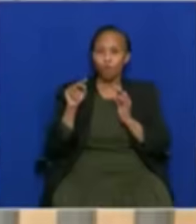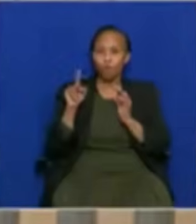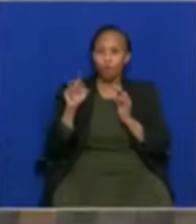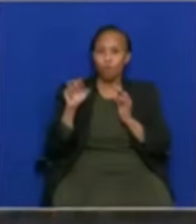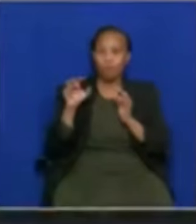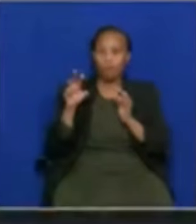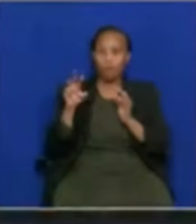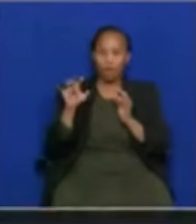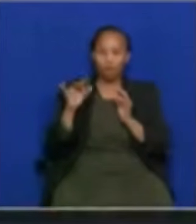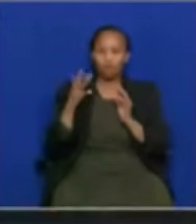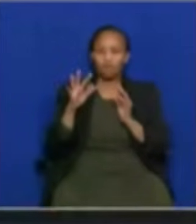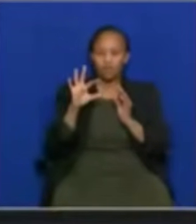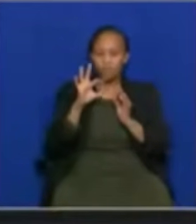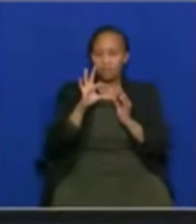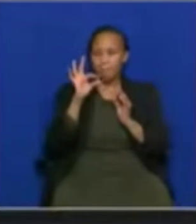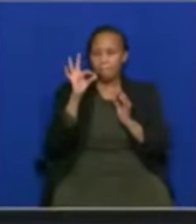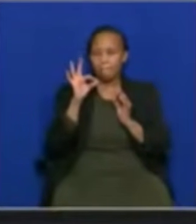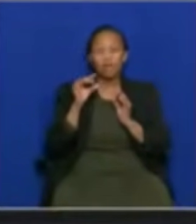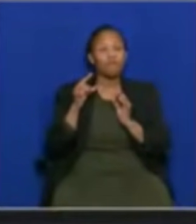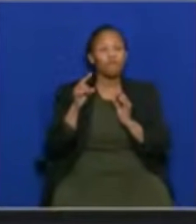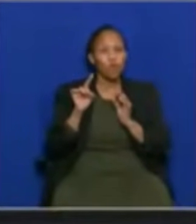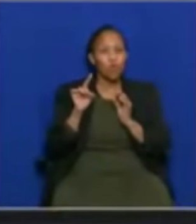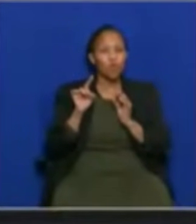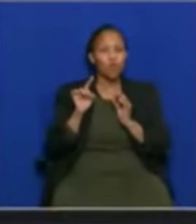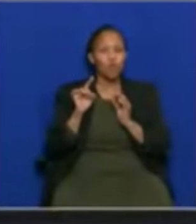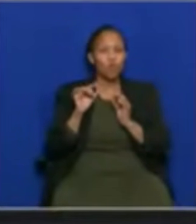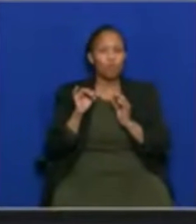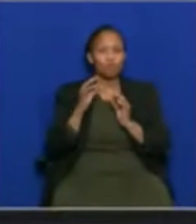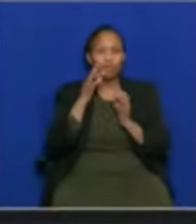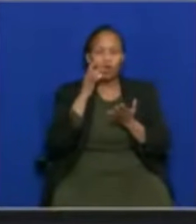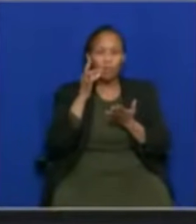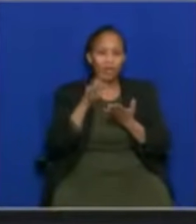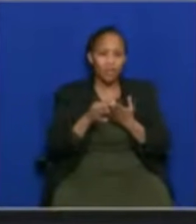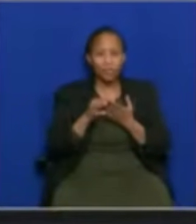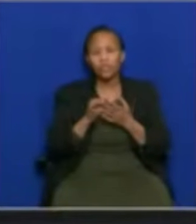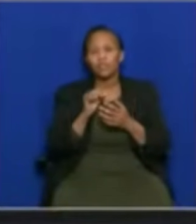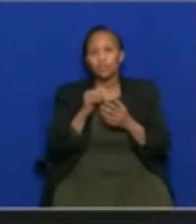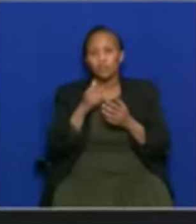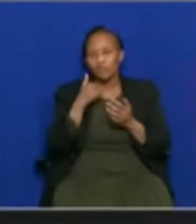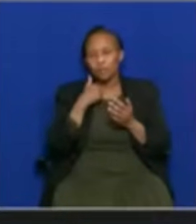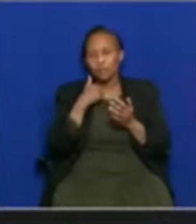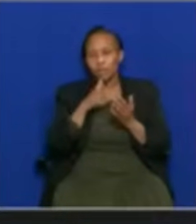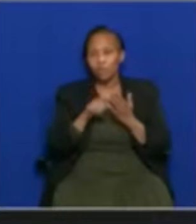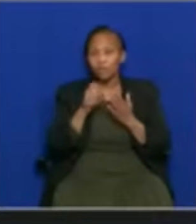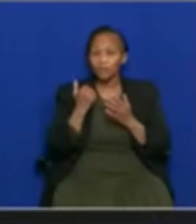You recall that summons? Yes. Yeah, I don't think it is contentious.